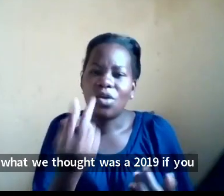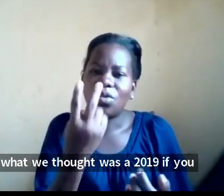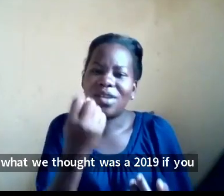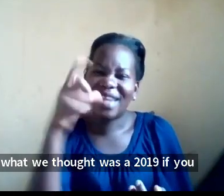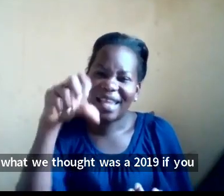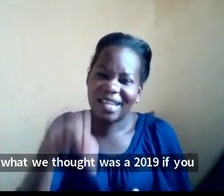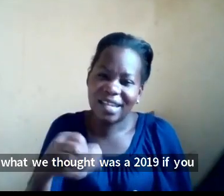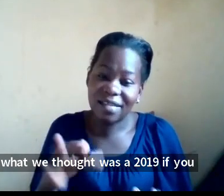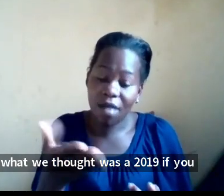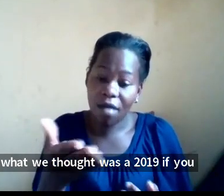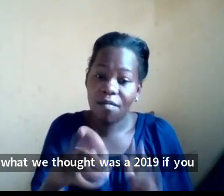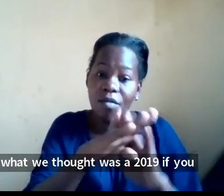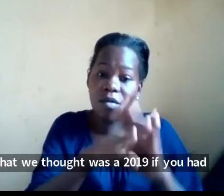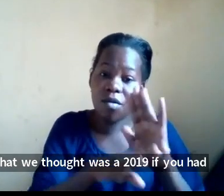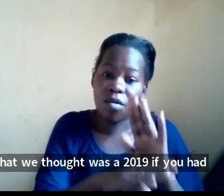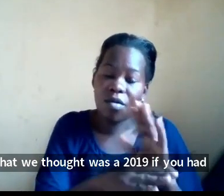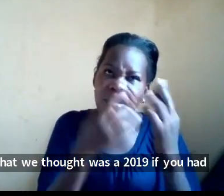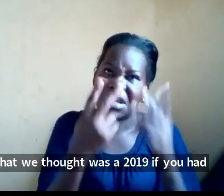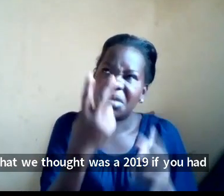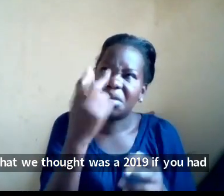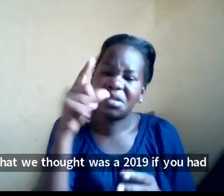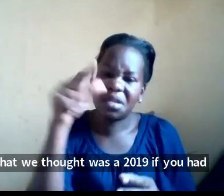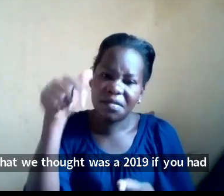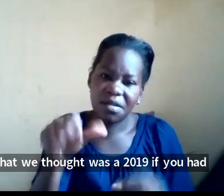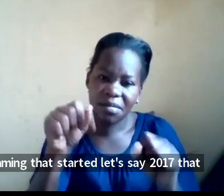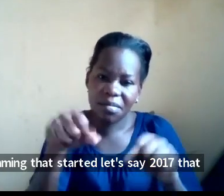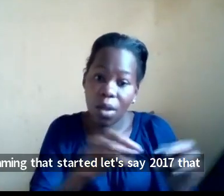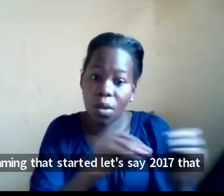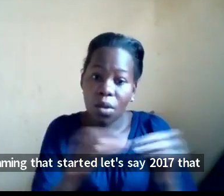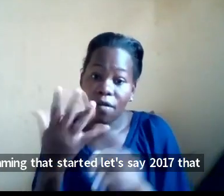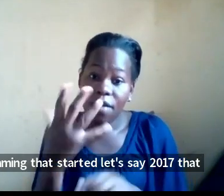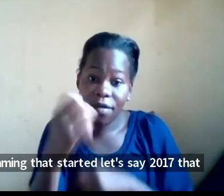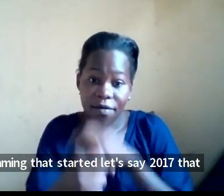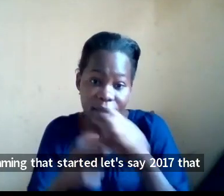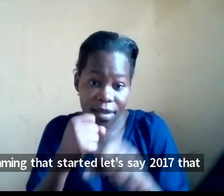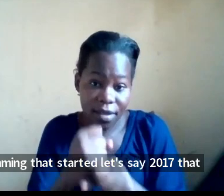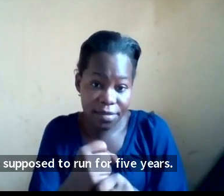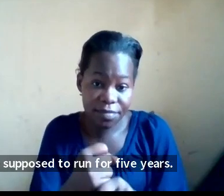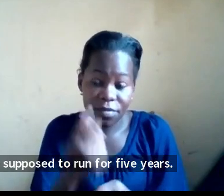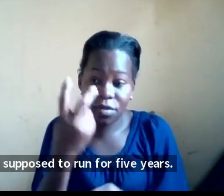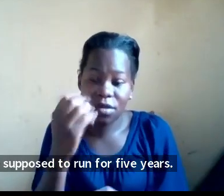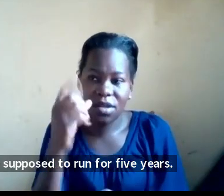programming that started, let's say, in 2017 and that was supposed to run for 5 years,